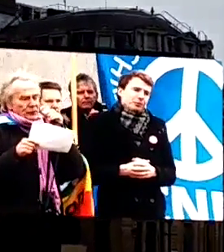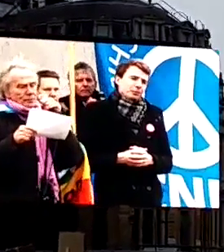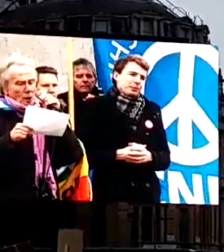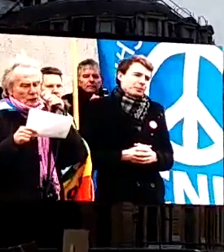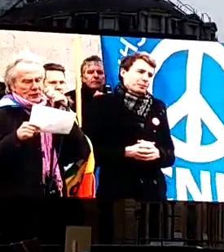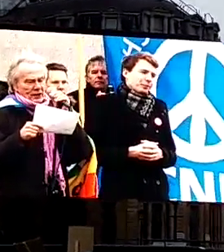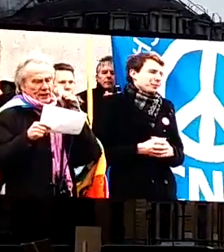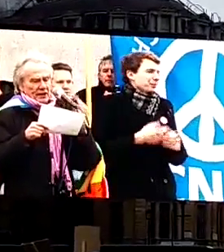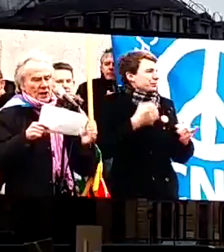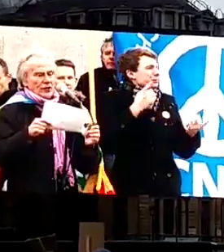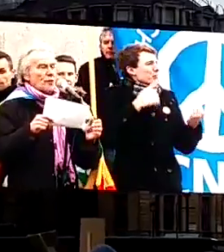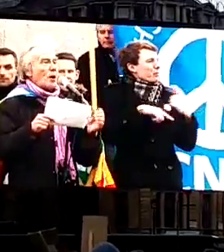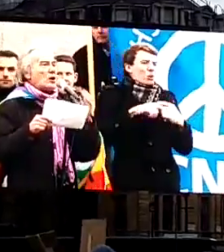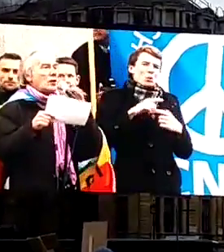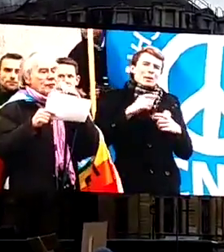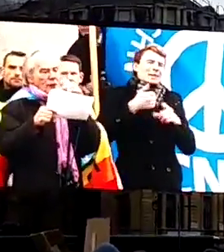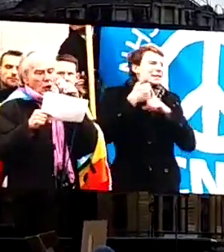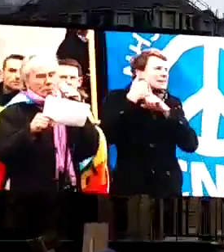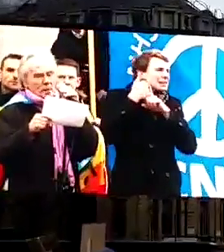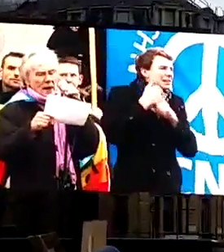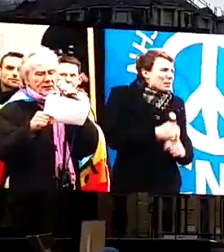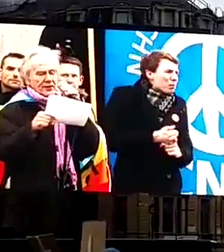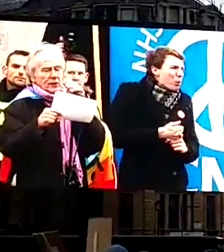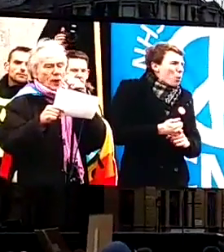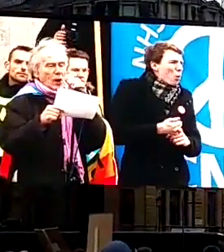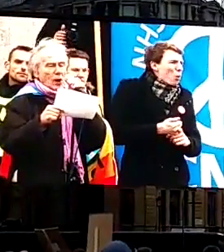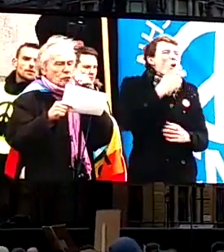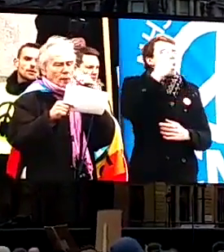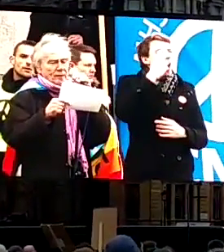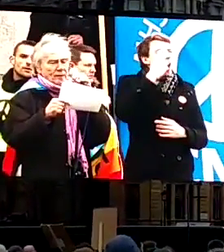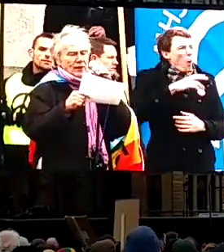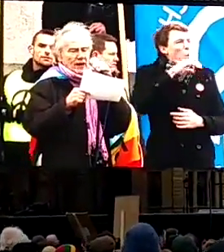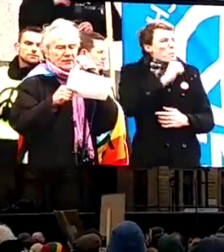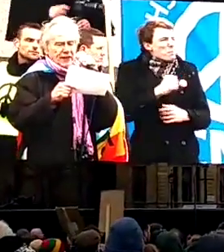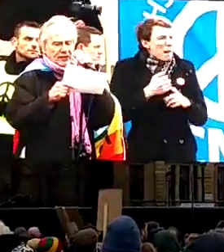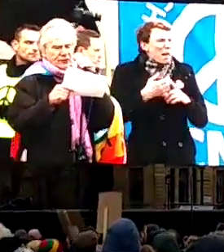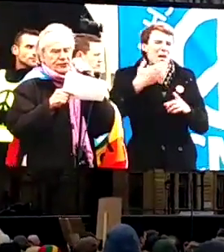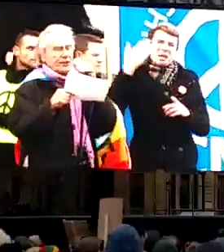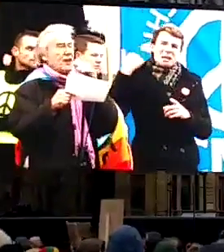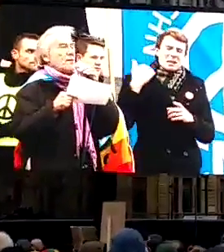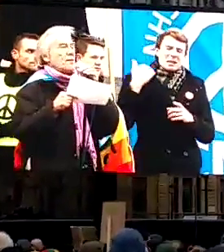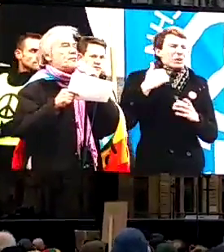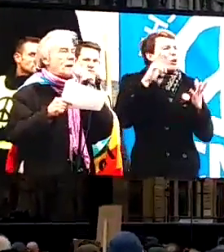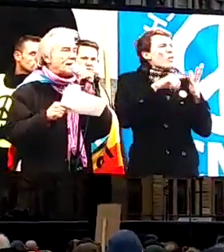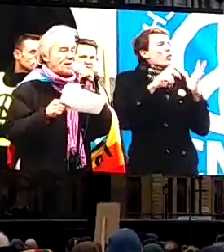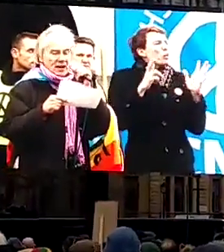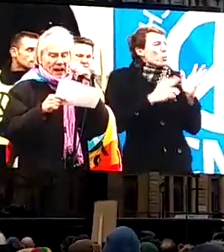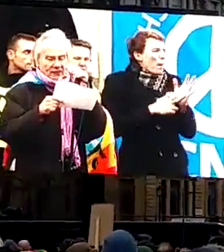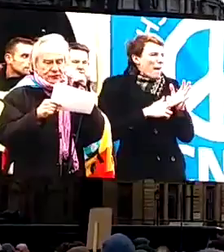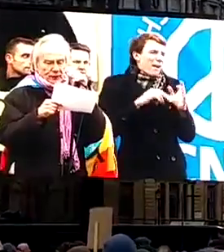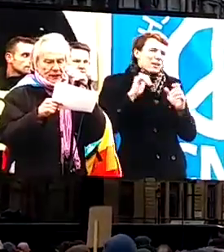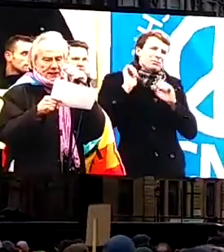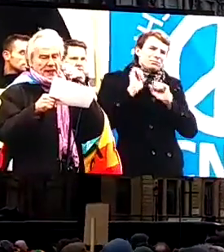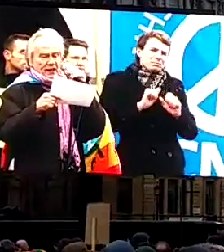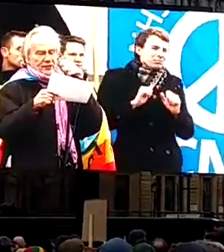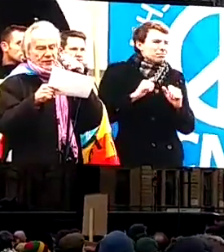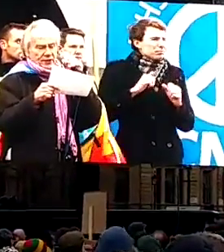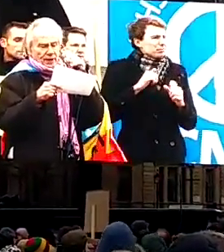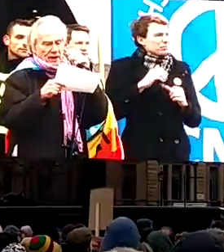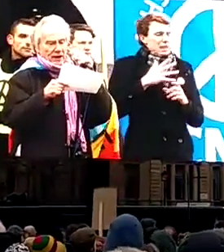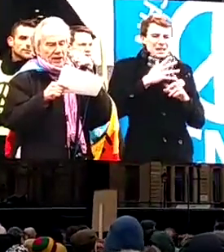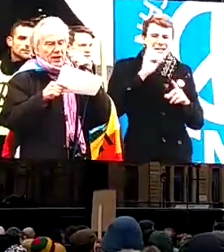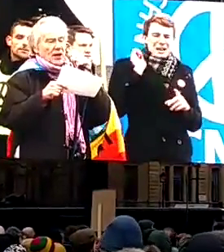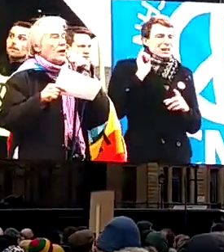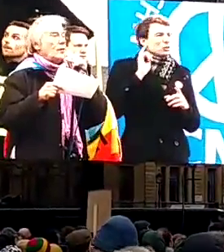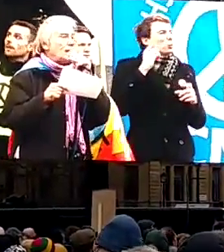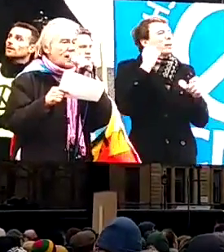We are supporting the work of the open-ending working group of the United Nations, which met last week in